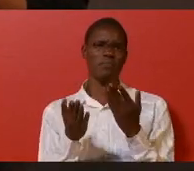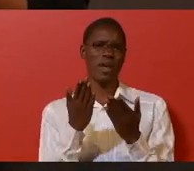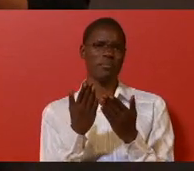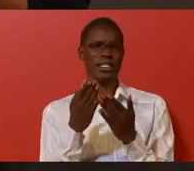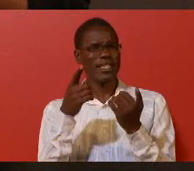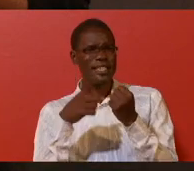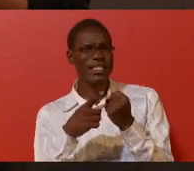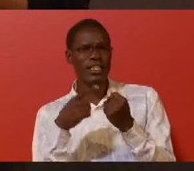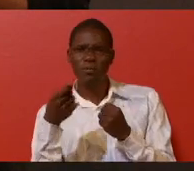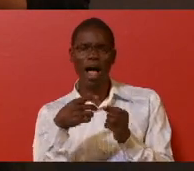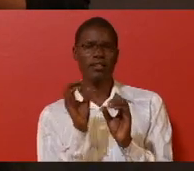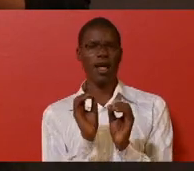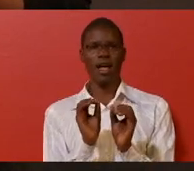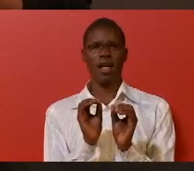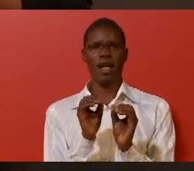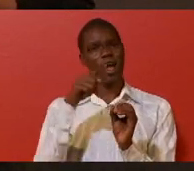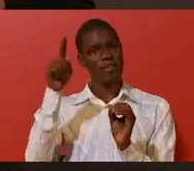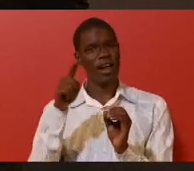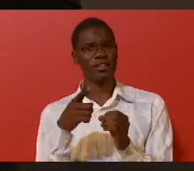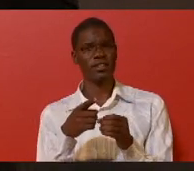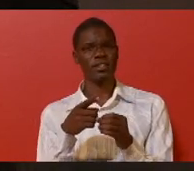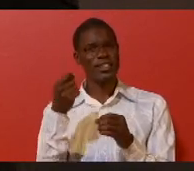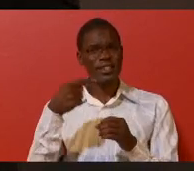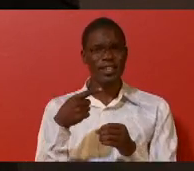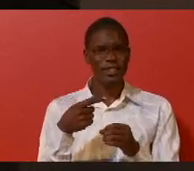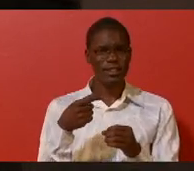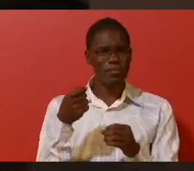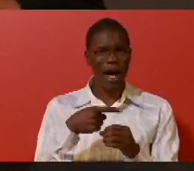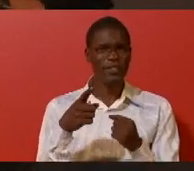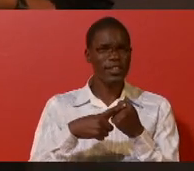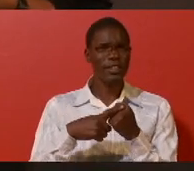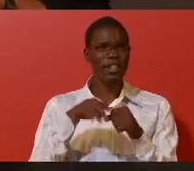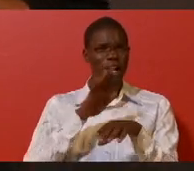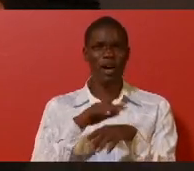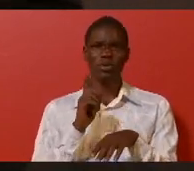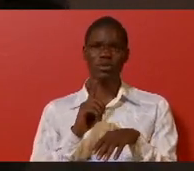6 months, right? No, 6 months is not a good time.